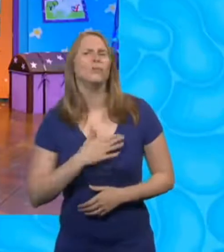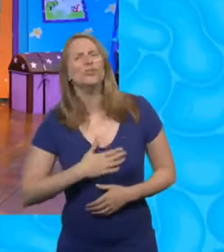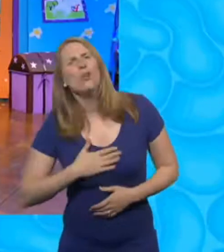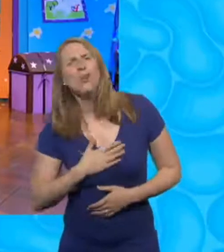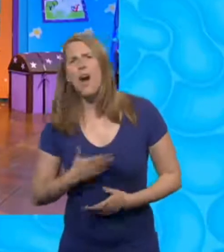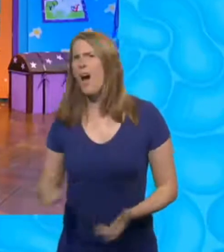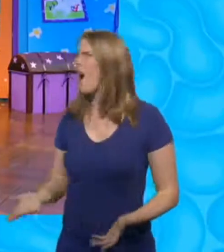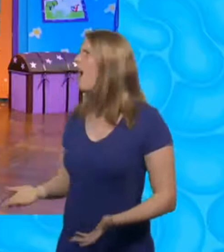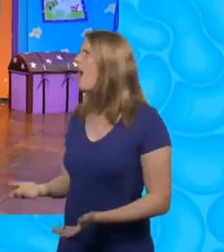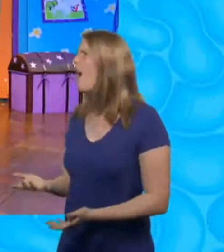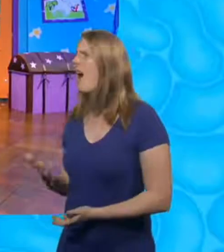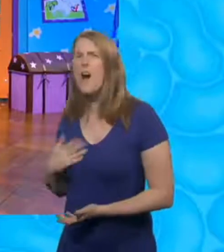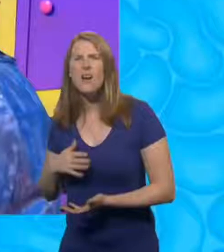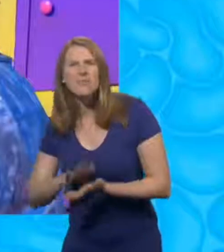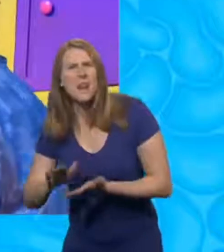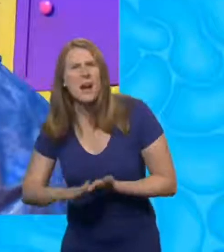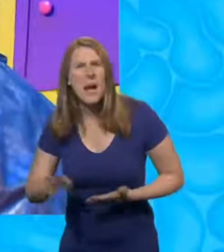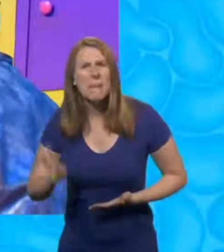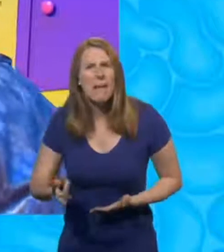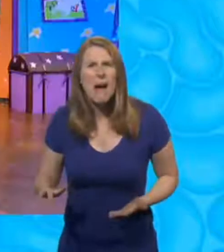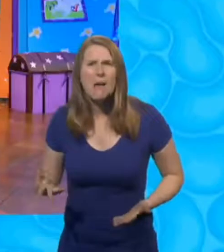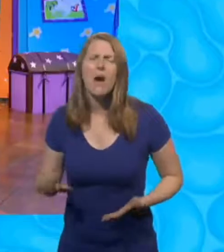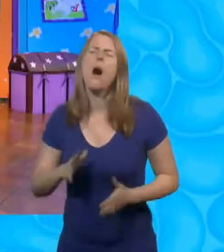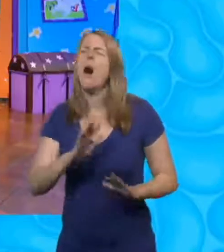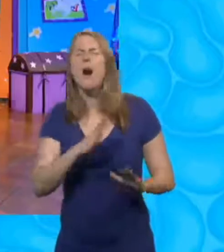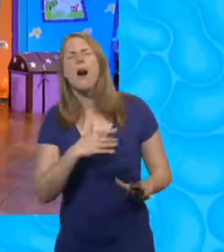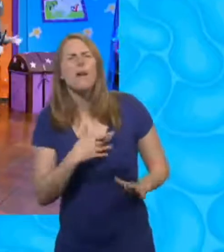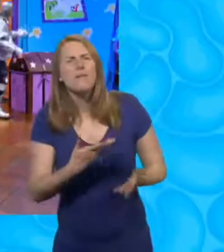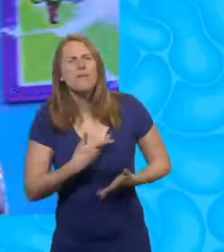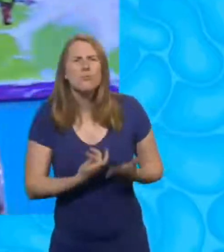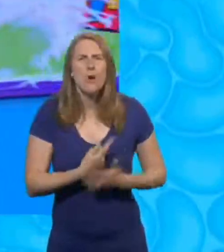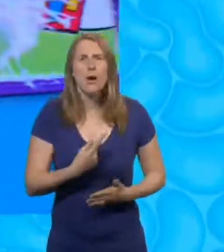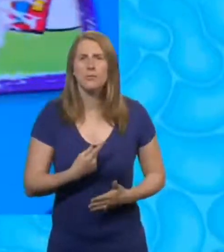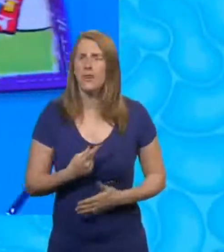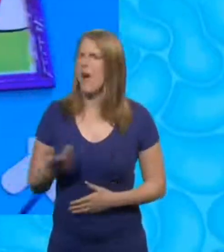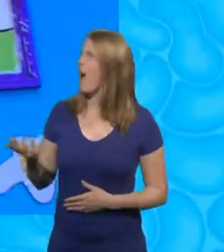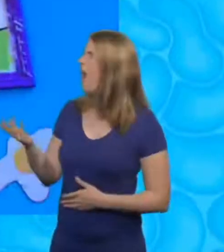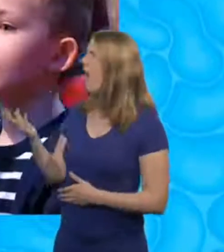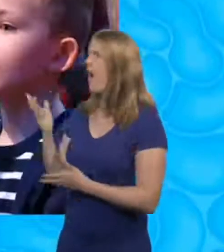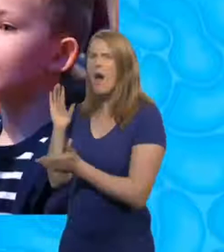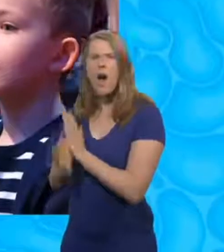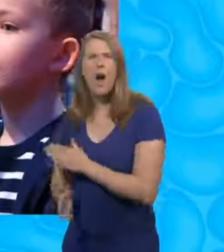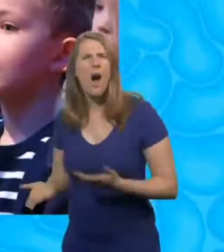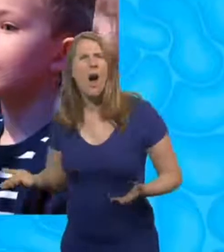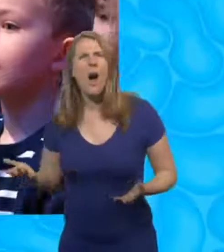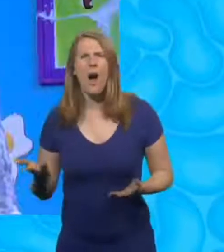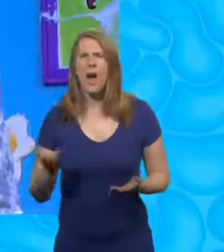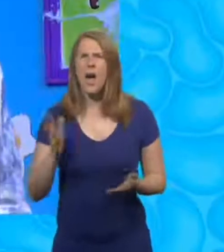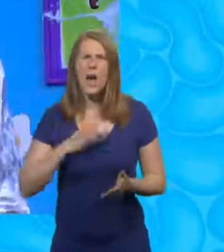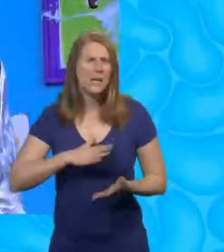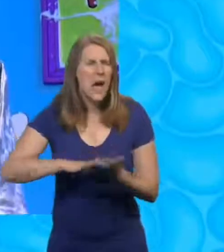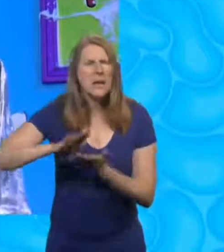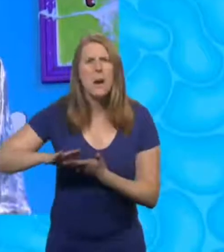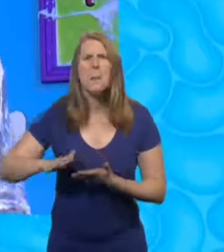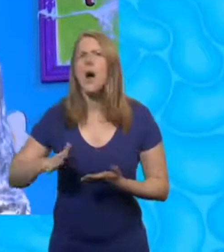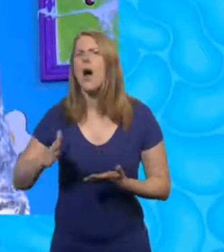this. I'm going to have to tidy everything. Look, give me another chance. Look at this place. I mean, look. All the tidying and the tidying and the...